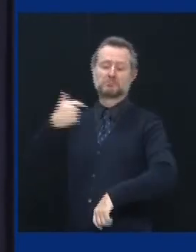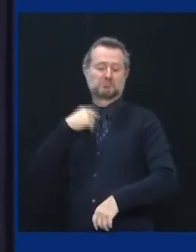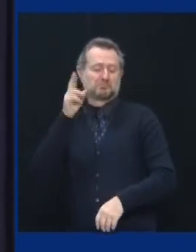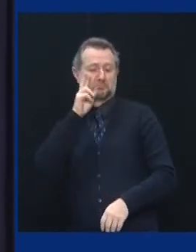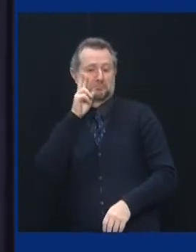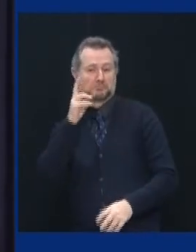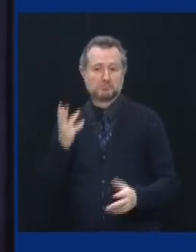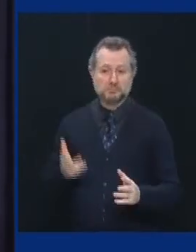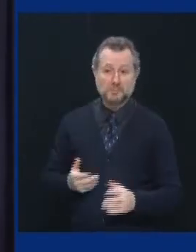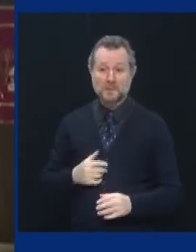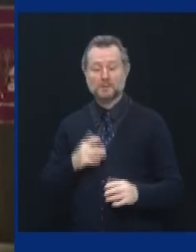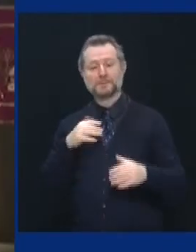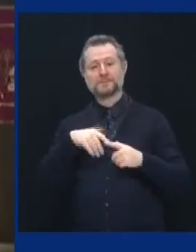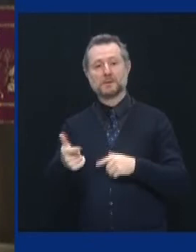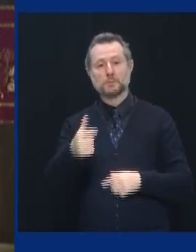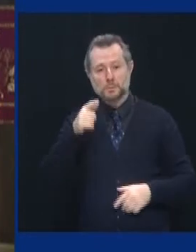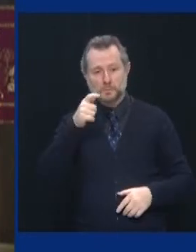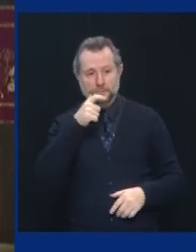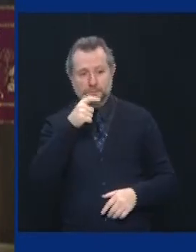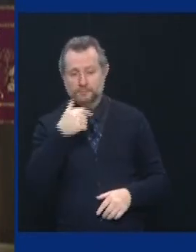Next question, operator.